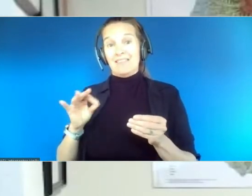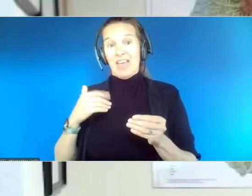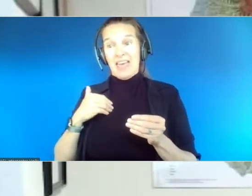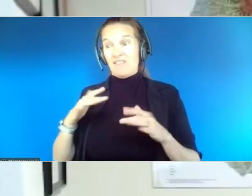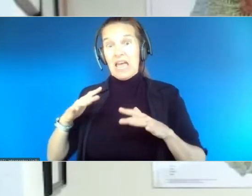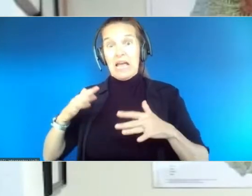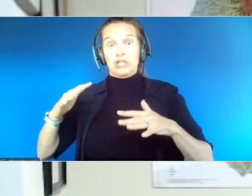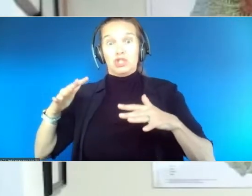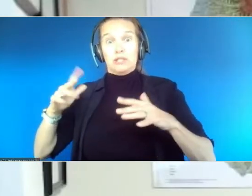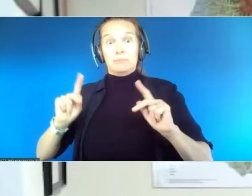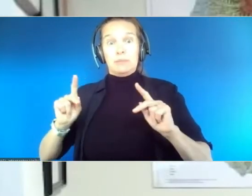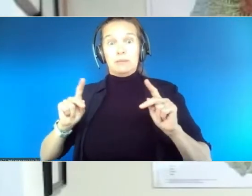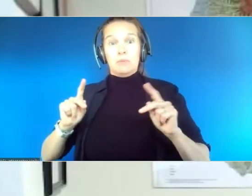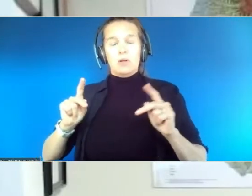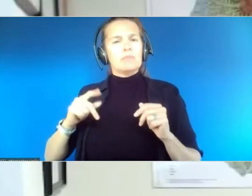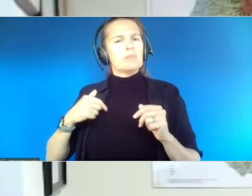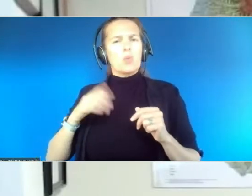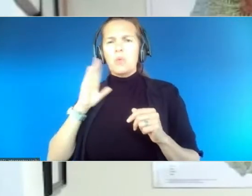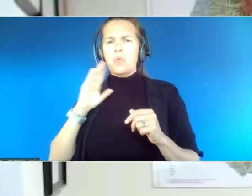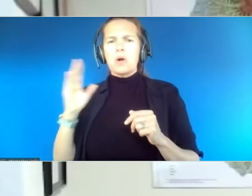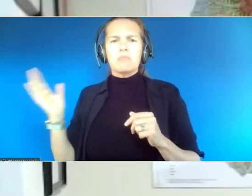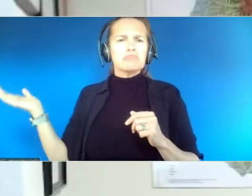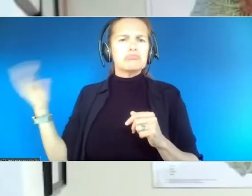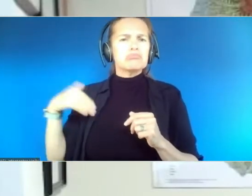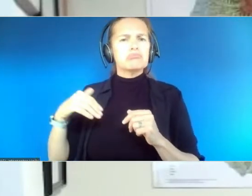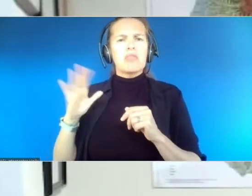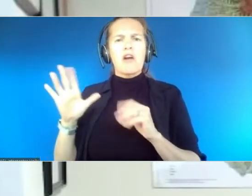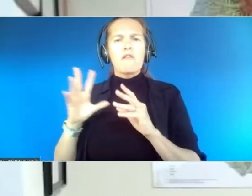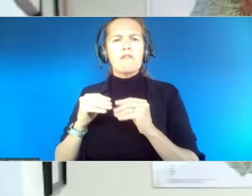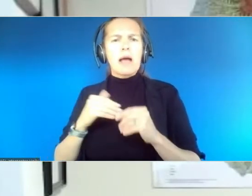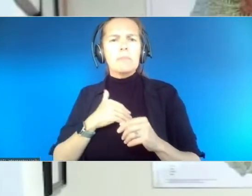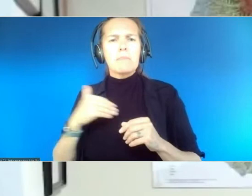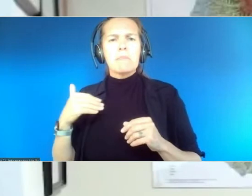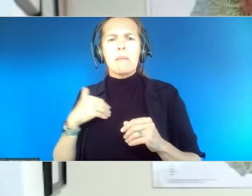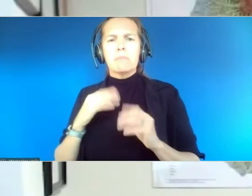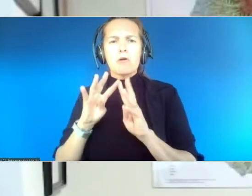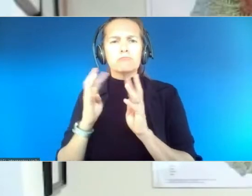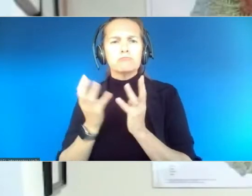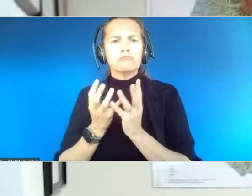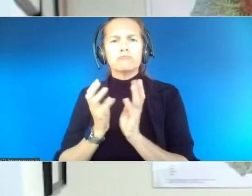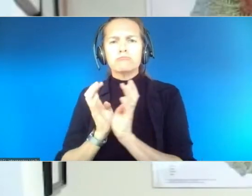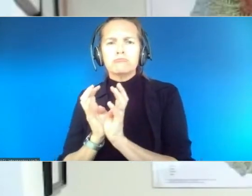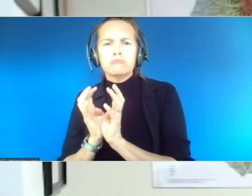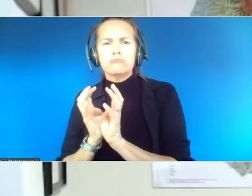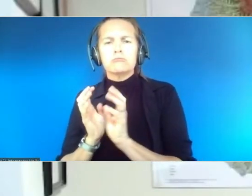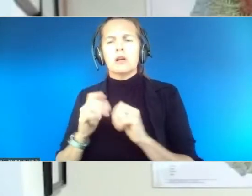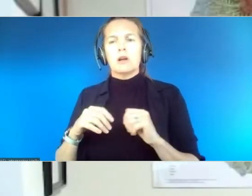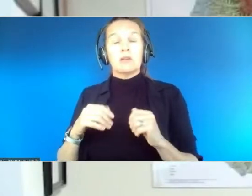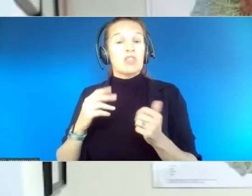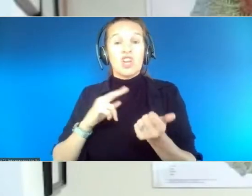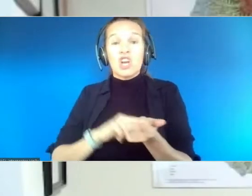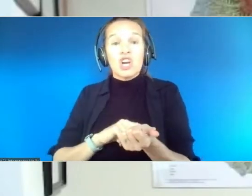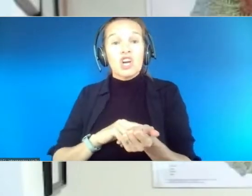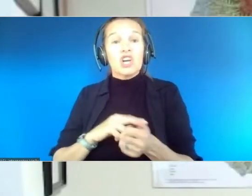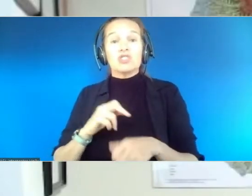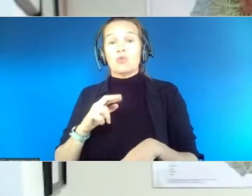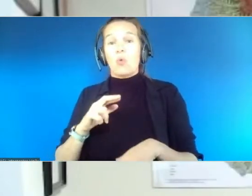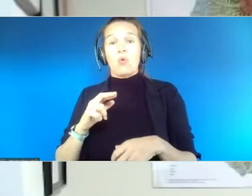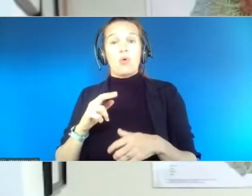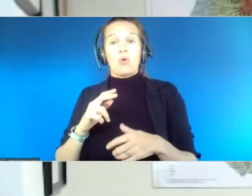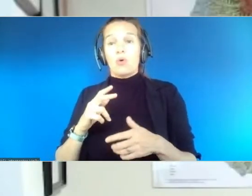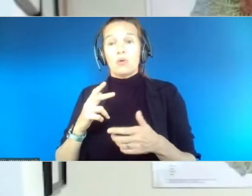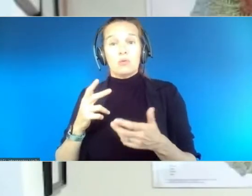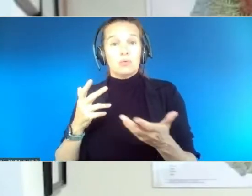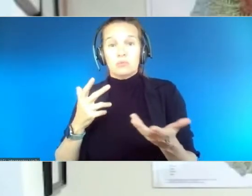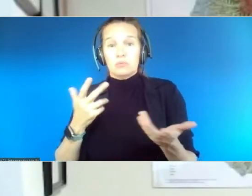have, family members right in there in the office with them. It would be either the nurse or MA that